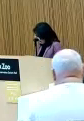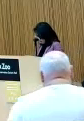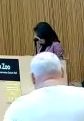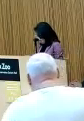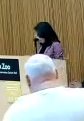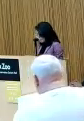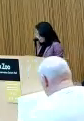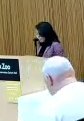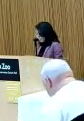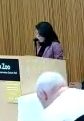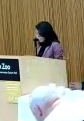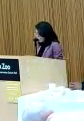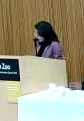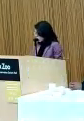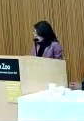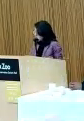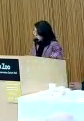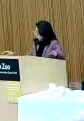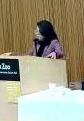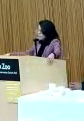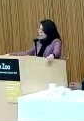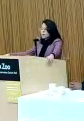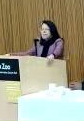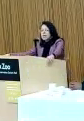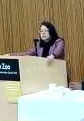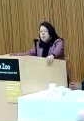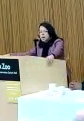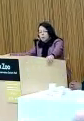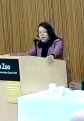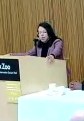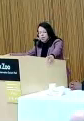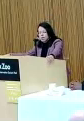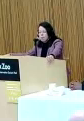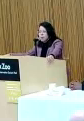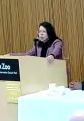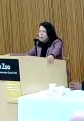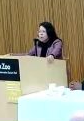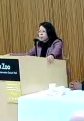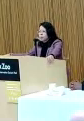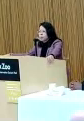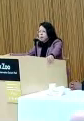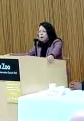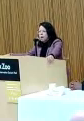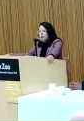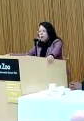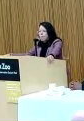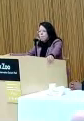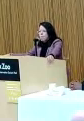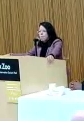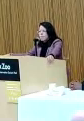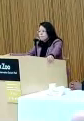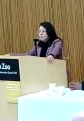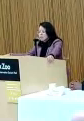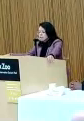certified um so going back to the medical letter maybe I should pause here